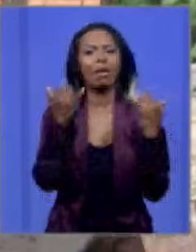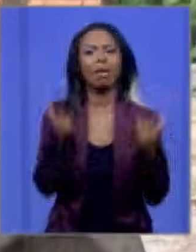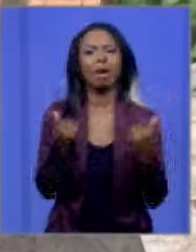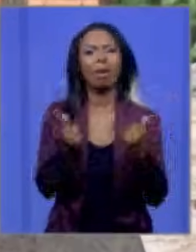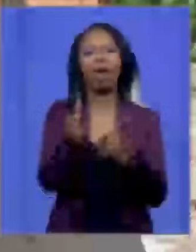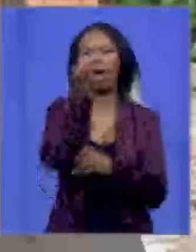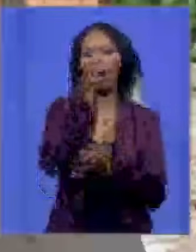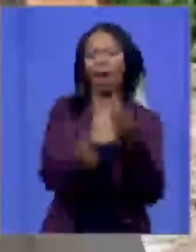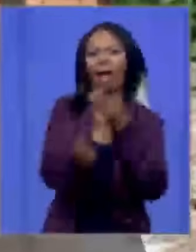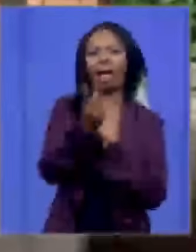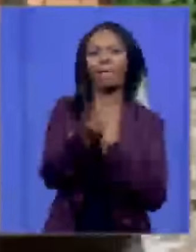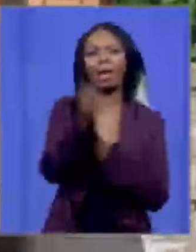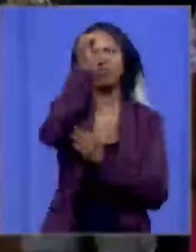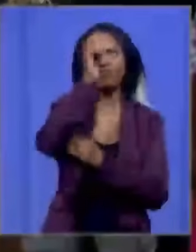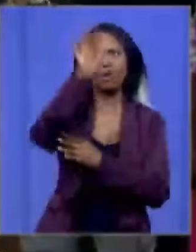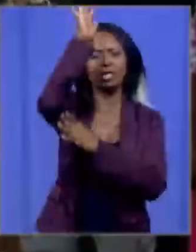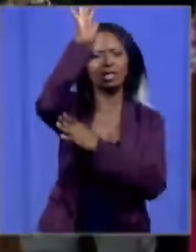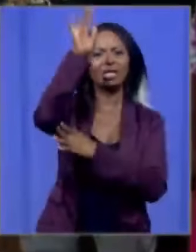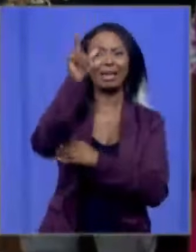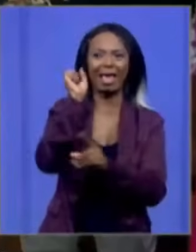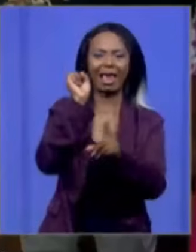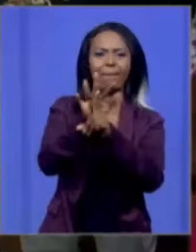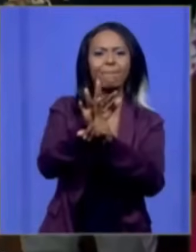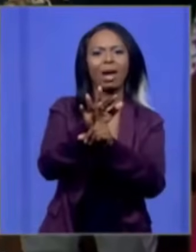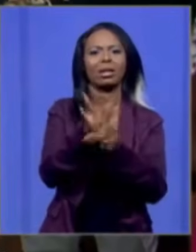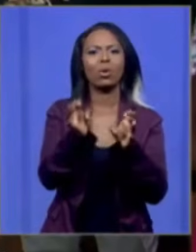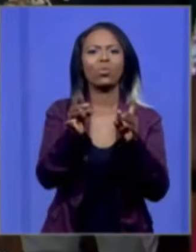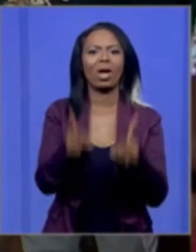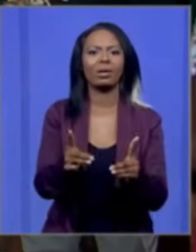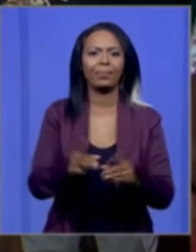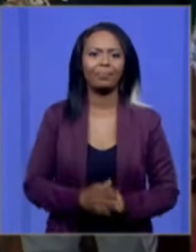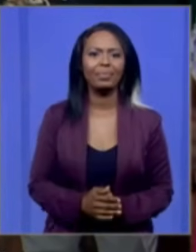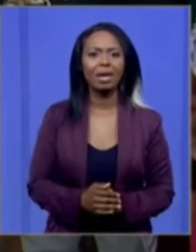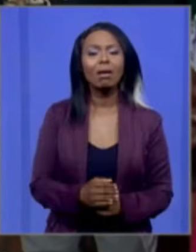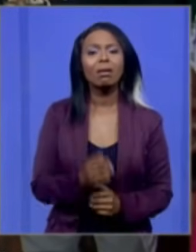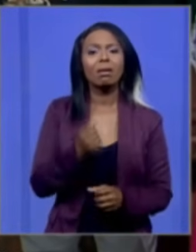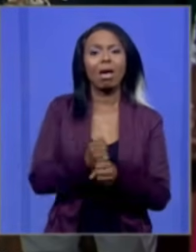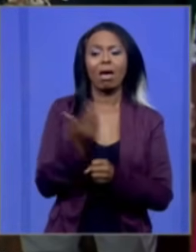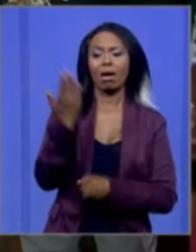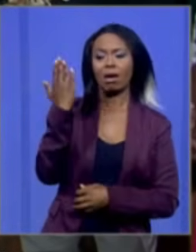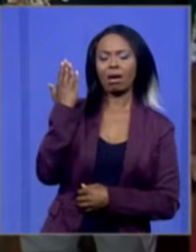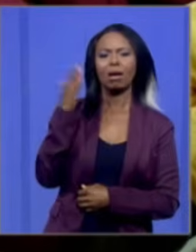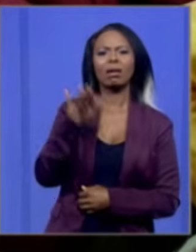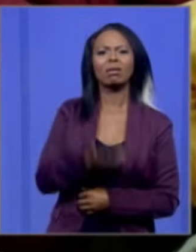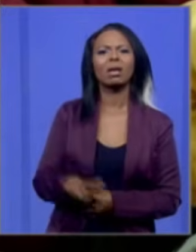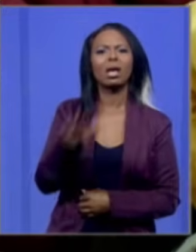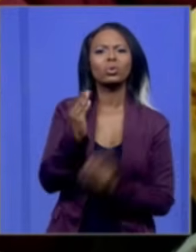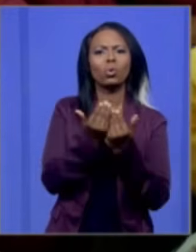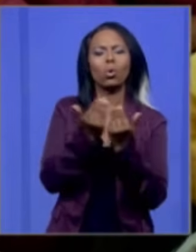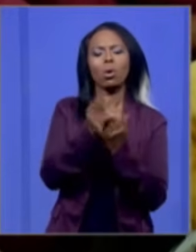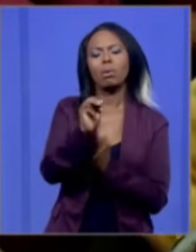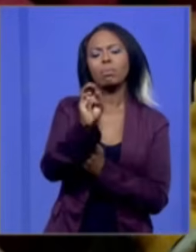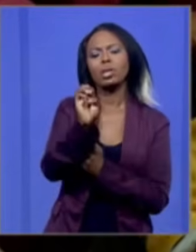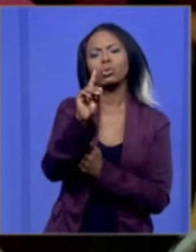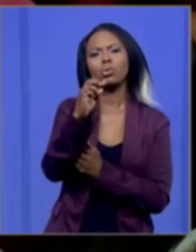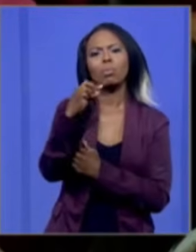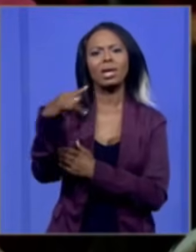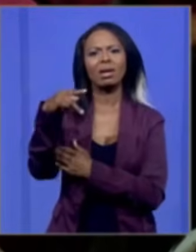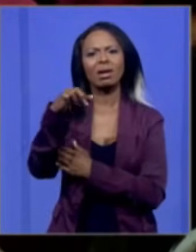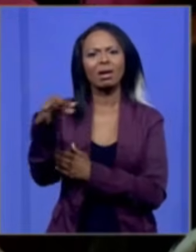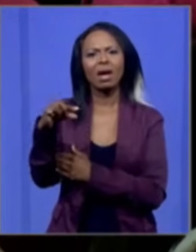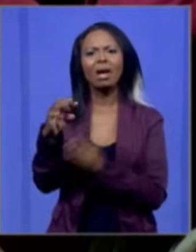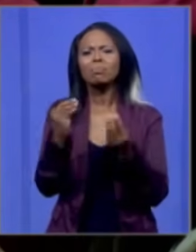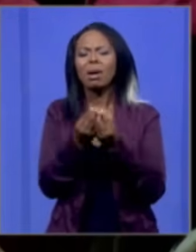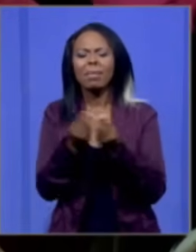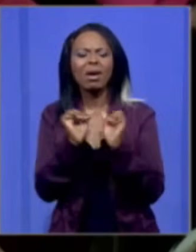Marite Bushbuck Ridge bo ama gampe tshepedišo ya dithuto. Ngwago la barutiši ka sekolong sa Moduping ba ile ba tšeelwa dithuto tša bona morago